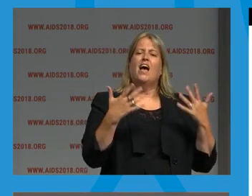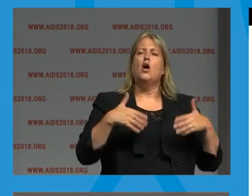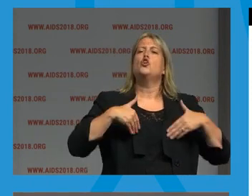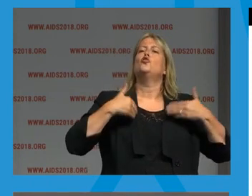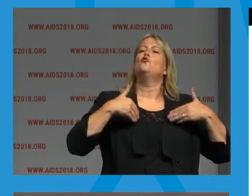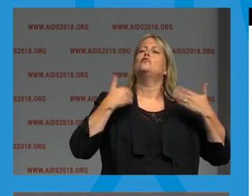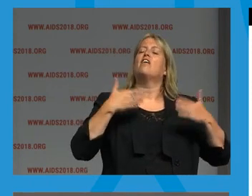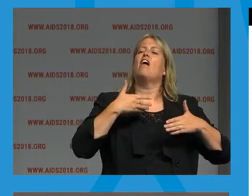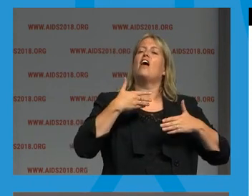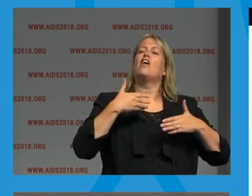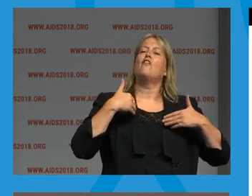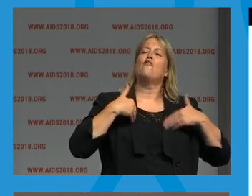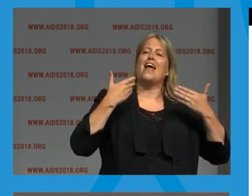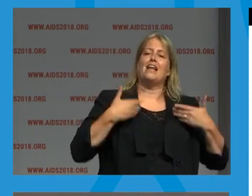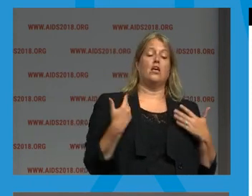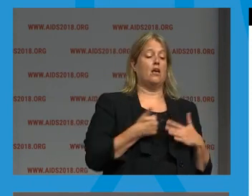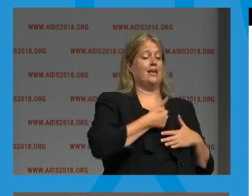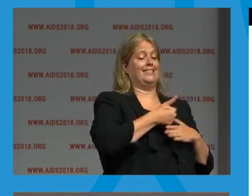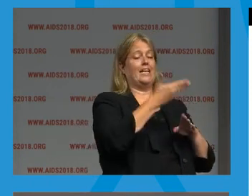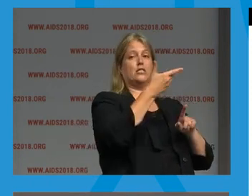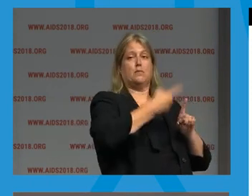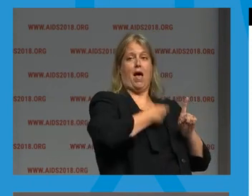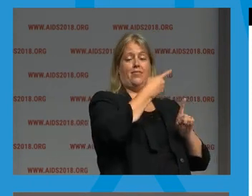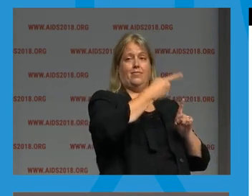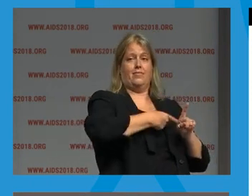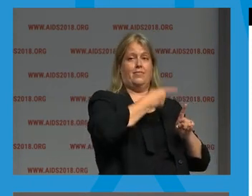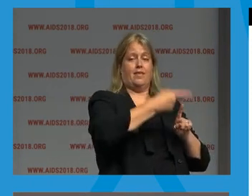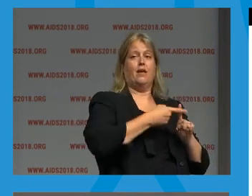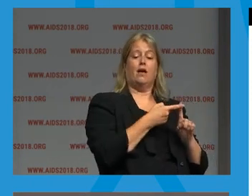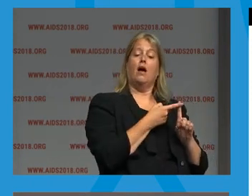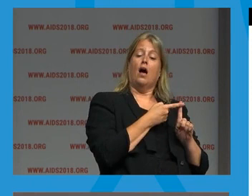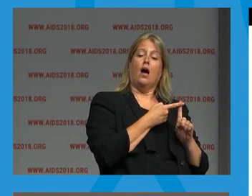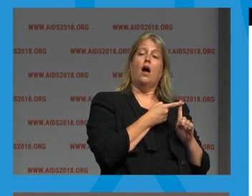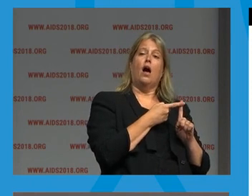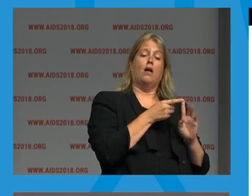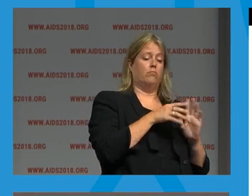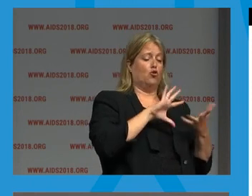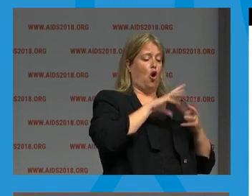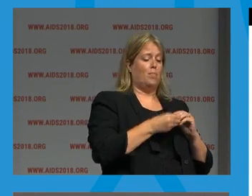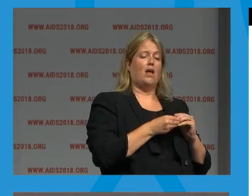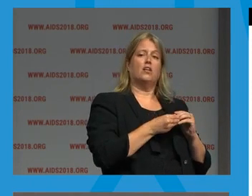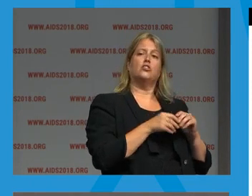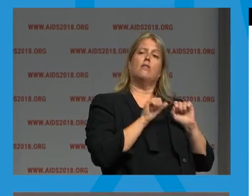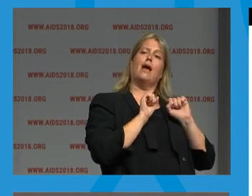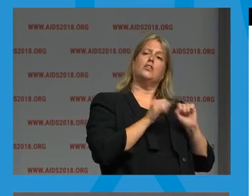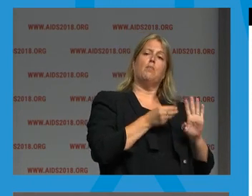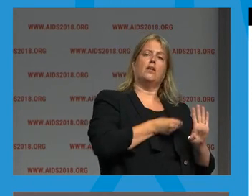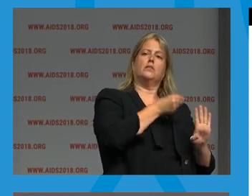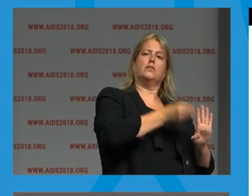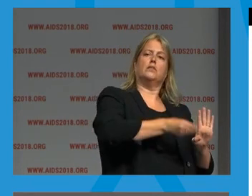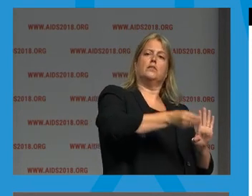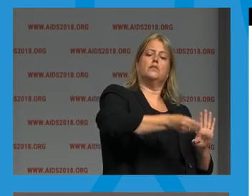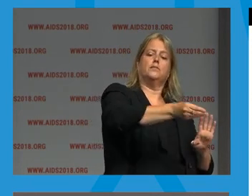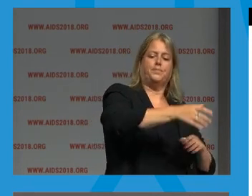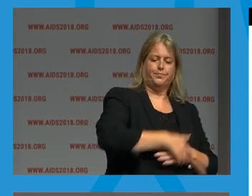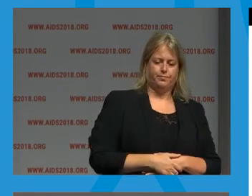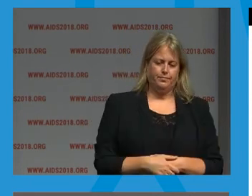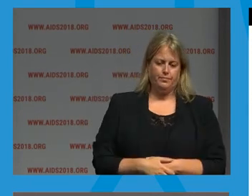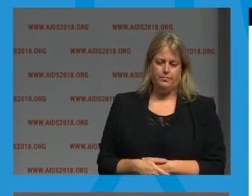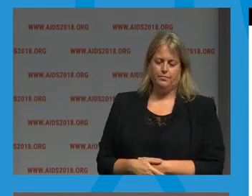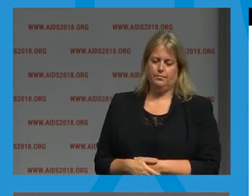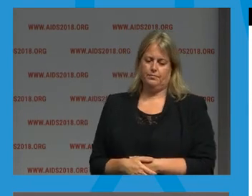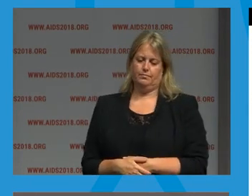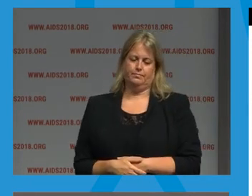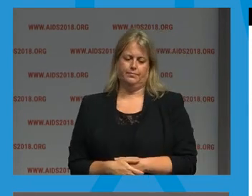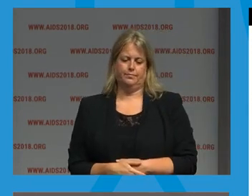user-friendly, as it were, 6-month regimen of passive transfer of combinations of antibodies against multiple neutralizing epitopes that